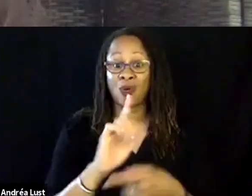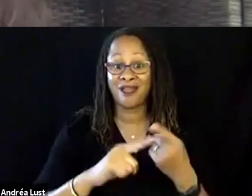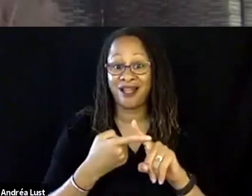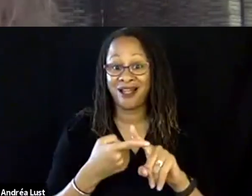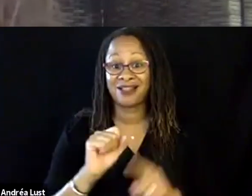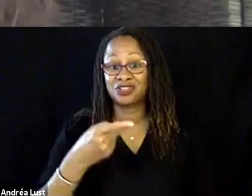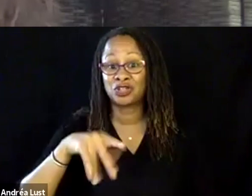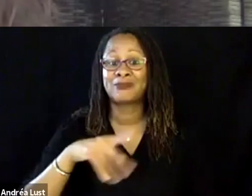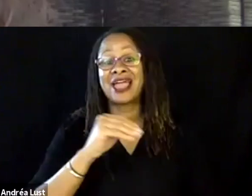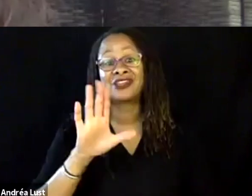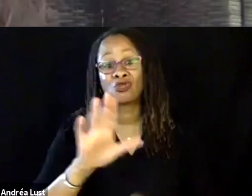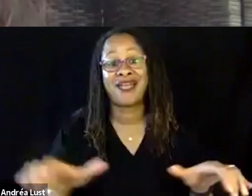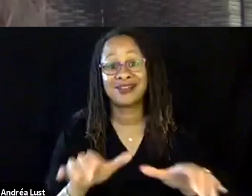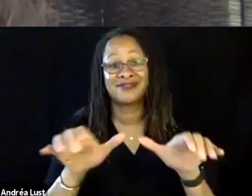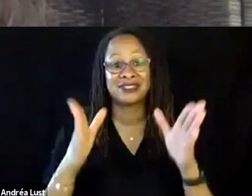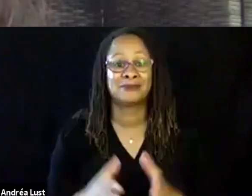your activism?